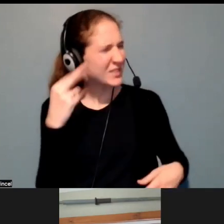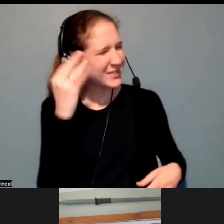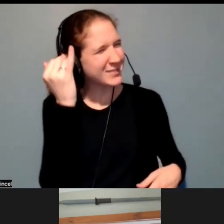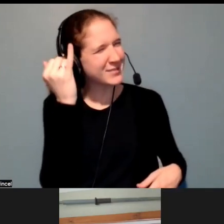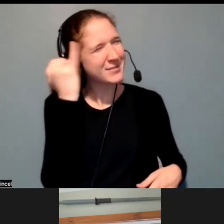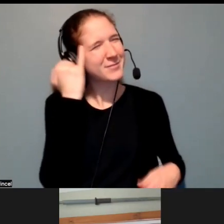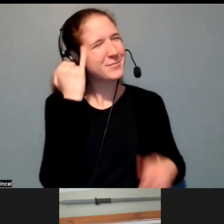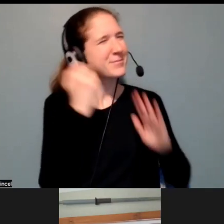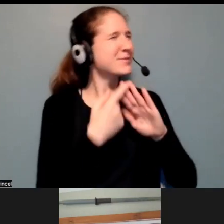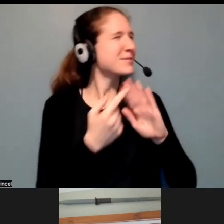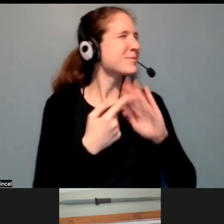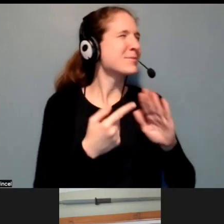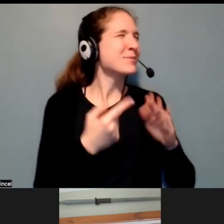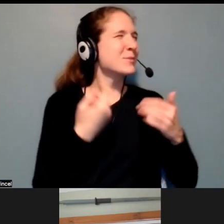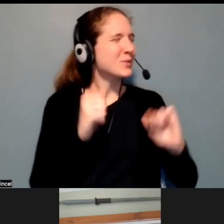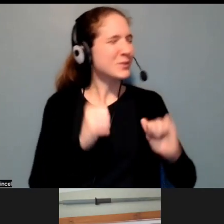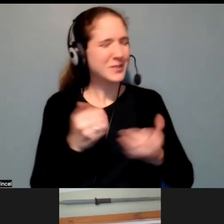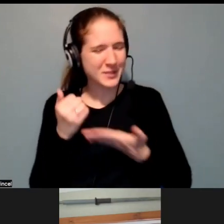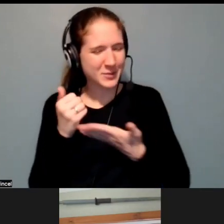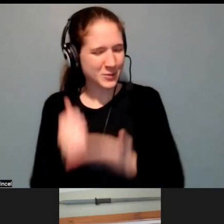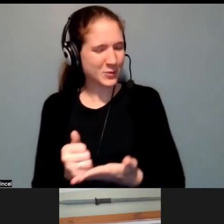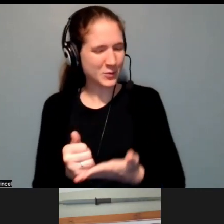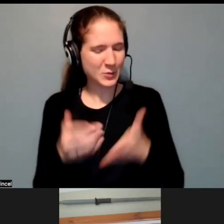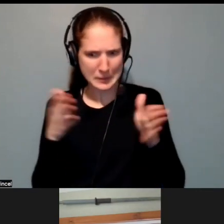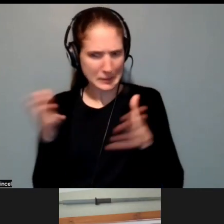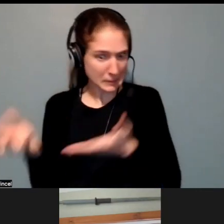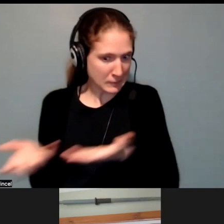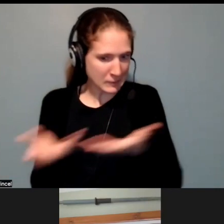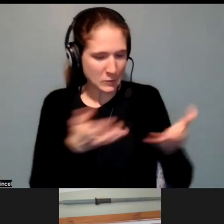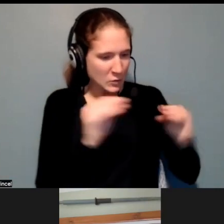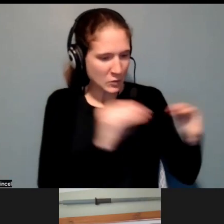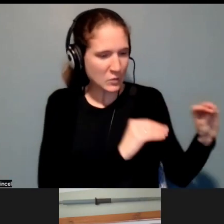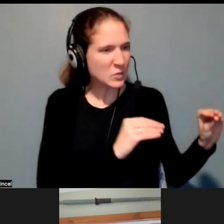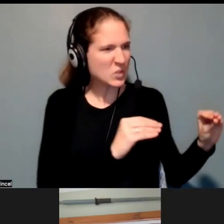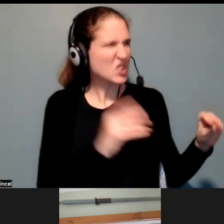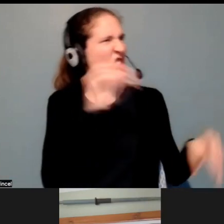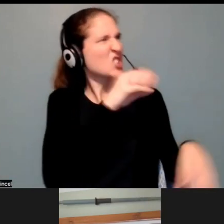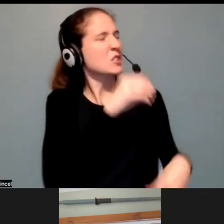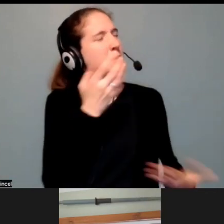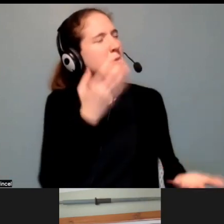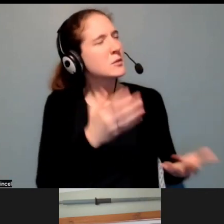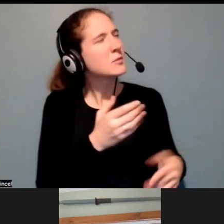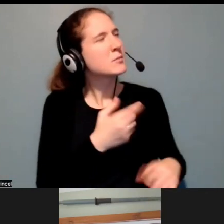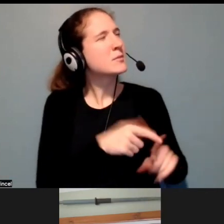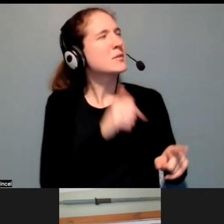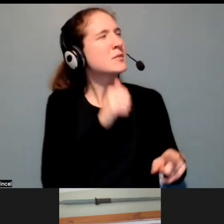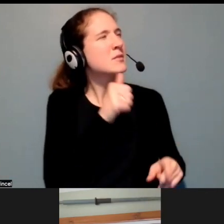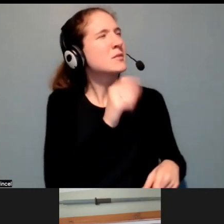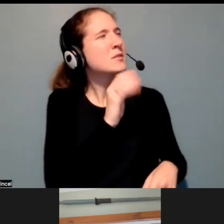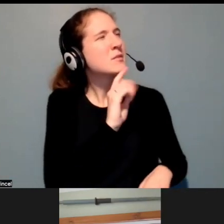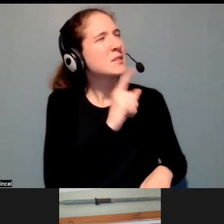snap. But they're actually not even as powerful as people think. Like a dog